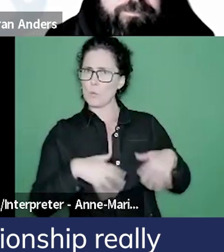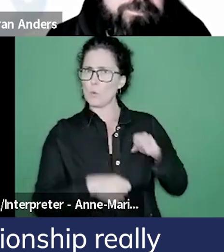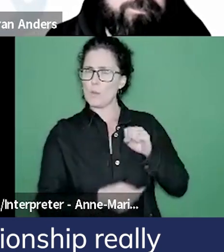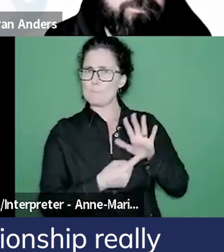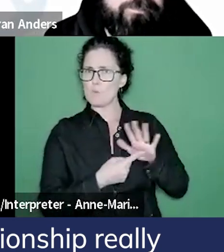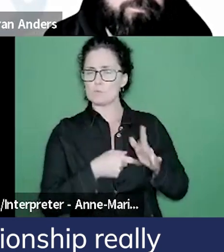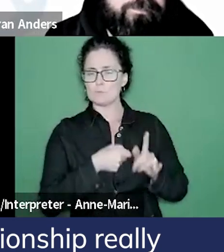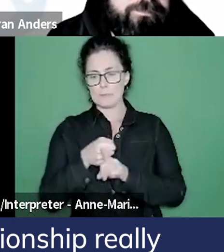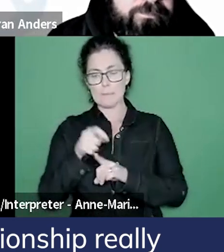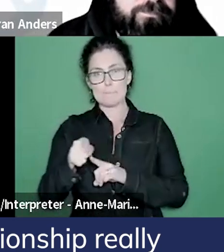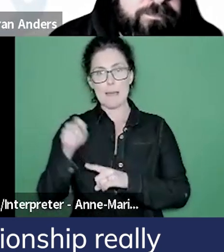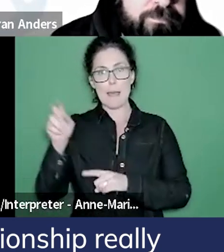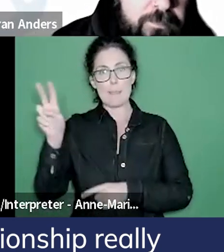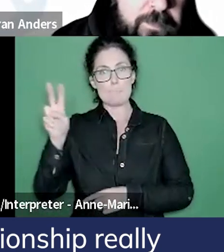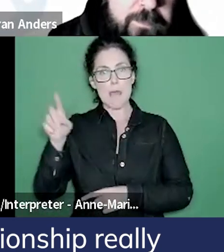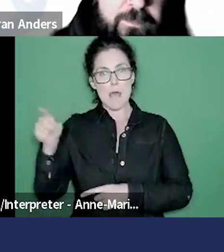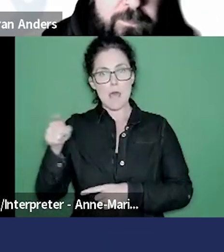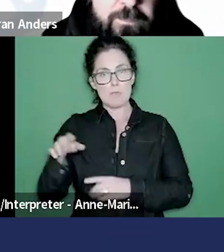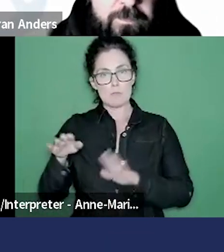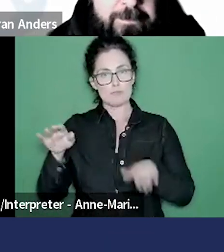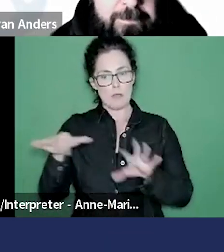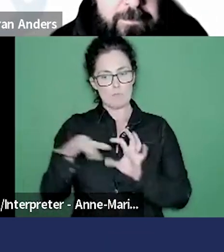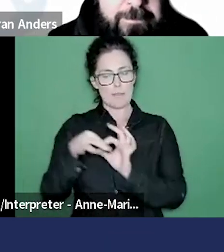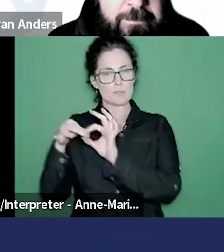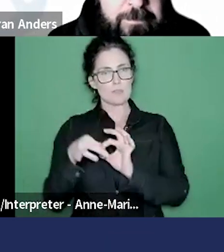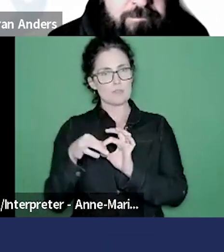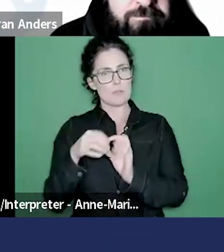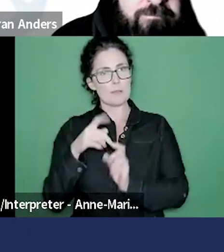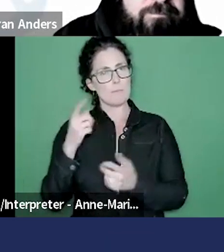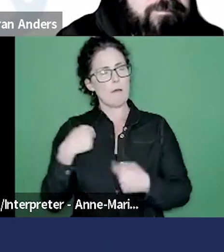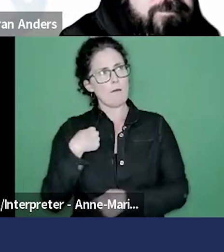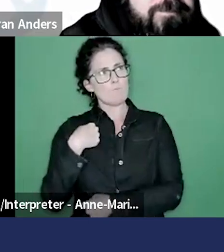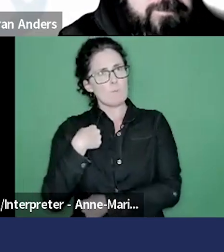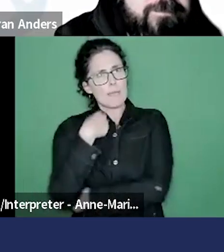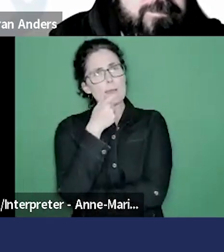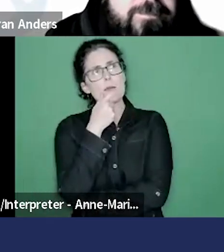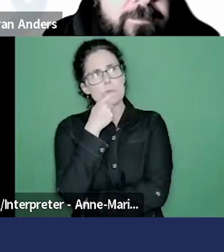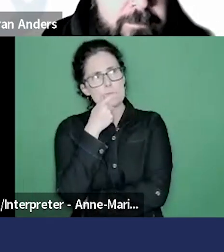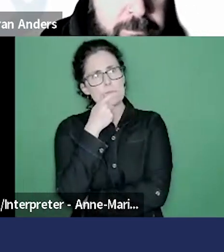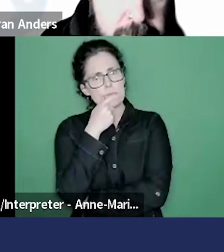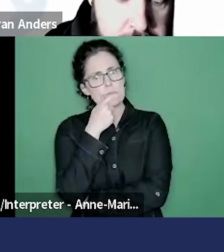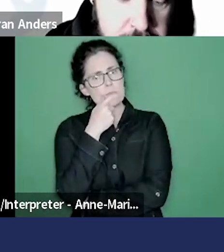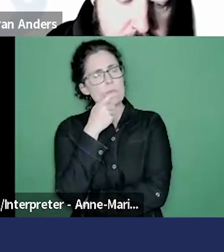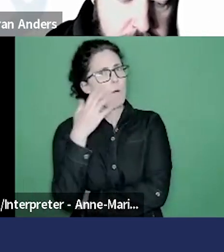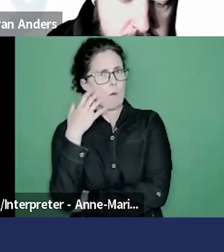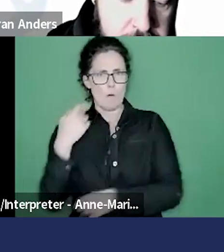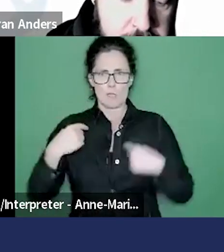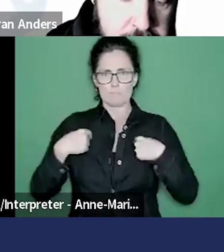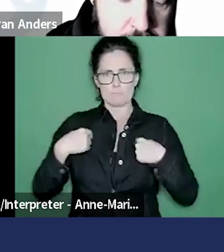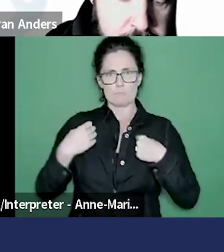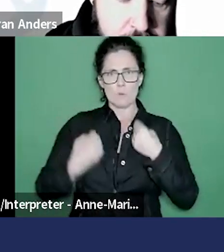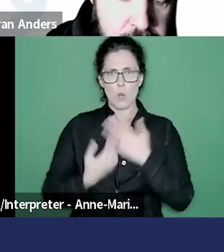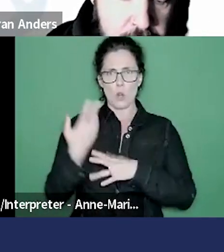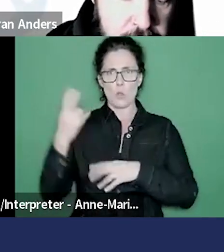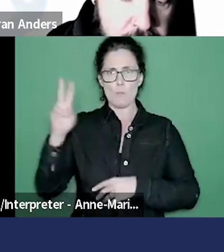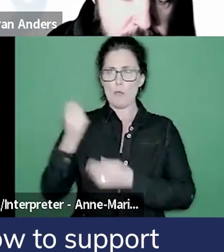parent-infant relationship really came through there. And it just made me think about how, when as a new parent, a lot of the kind of advice and